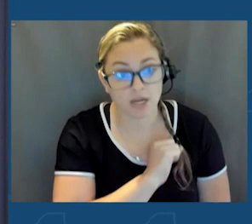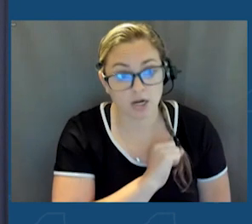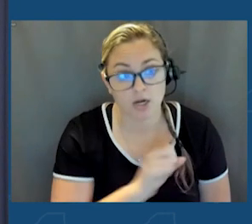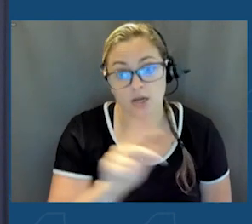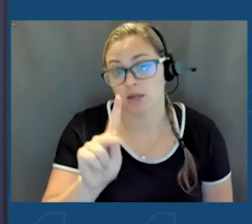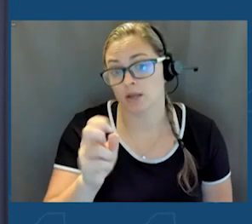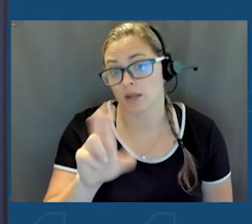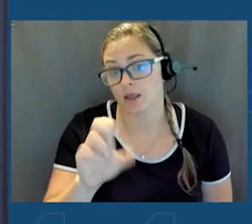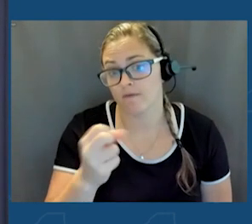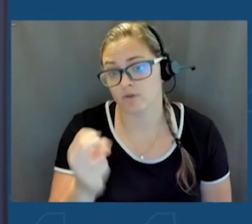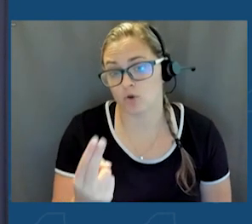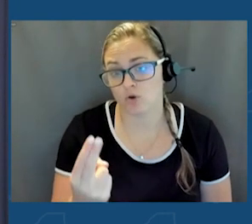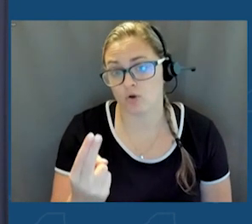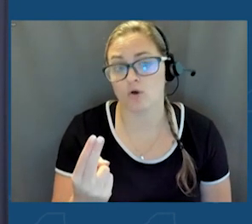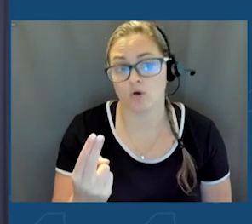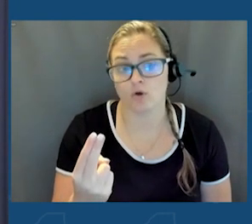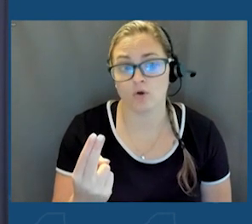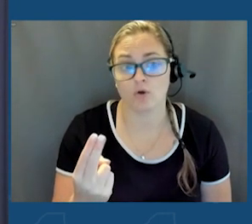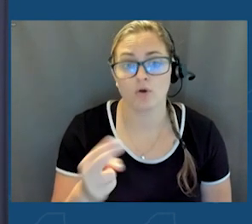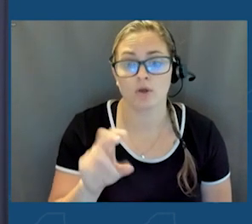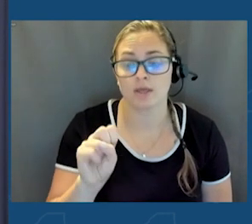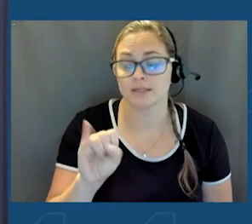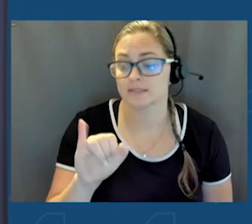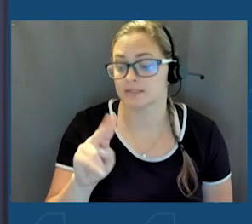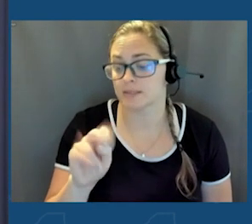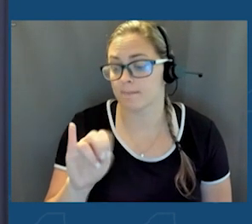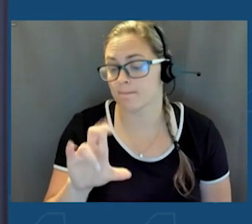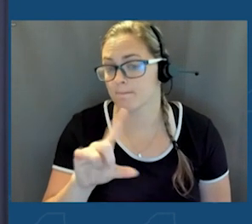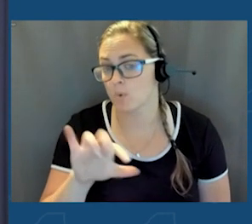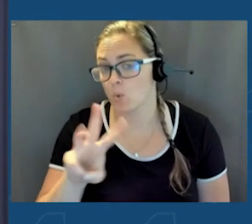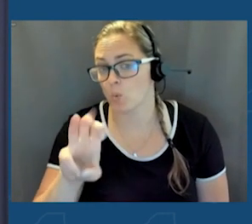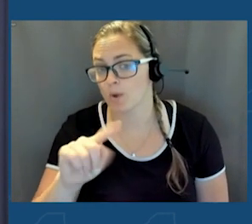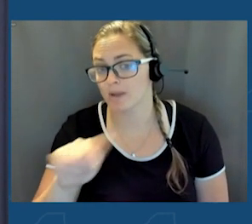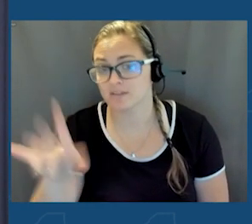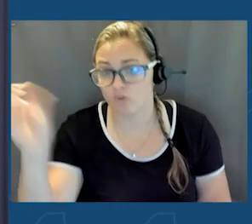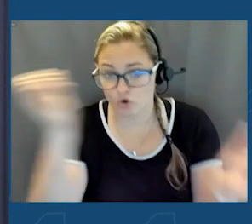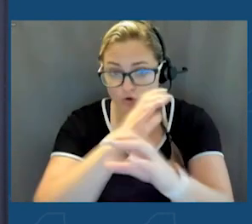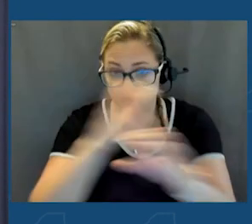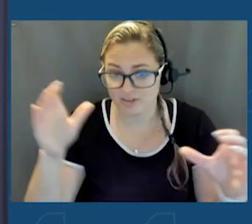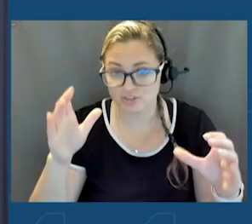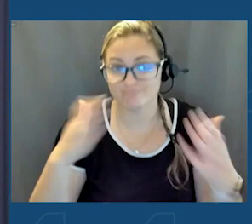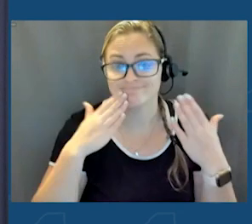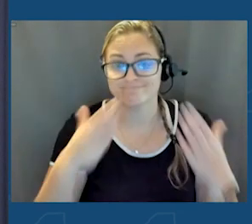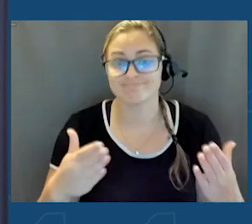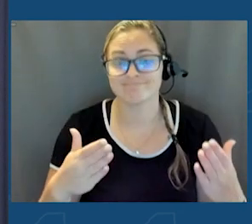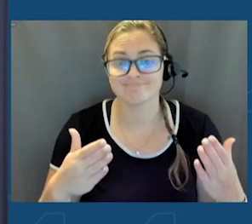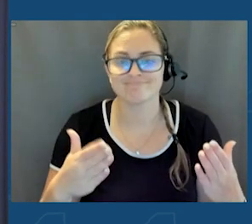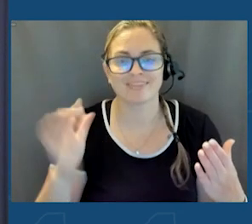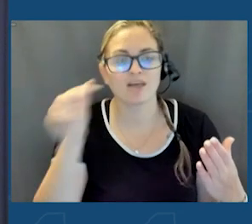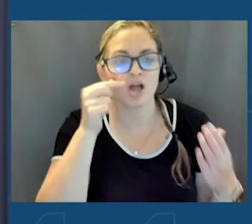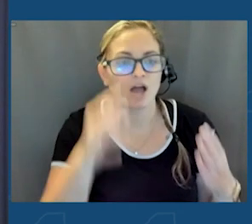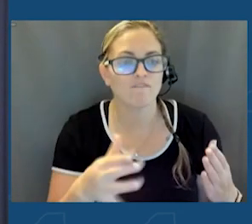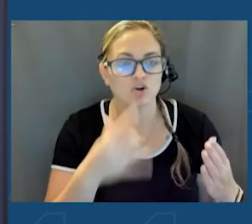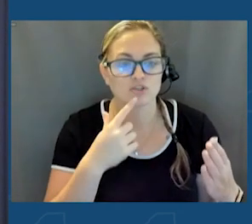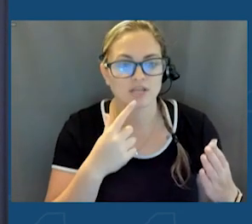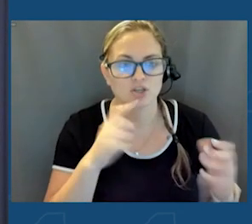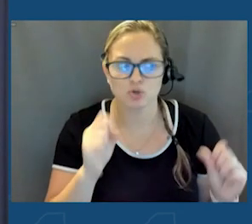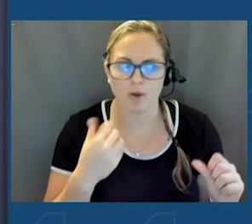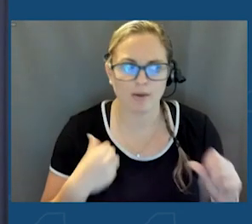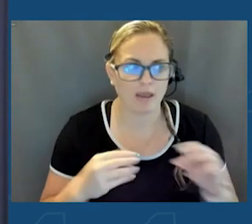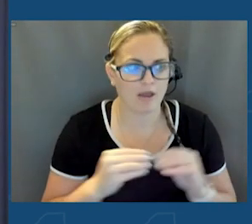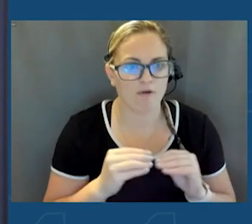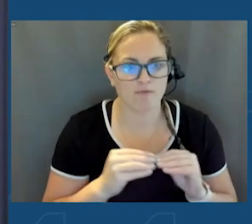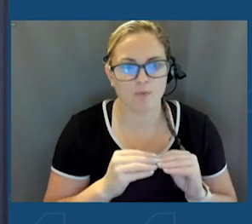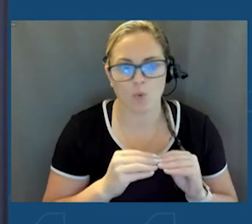Kavanaugh and Assemblyman Semberwitz, for your vision, and as the governor stated, you probably have more pens